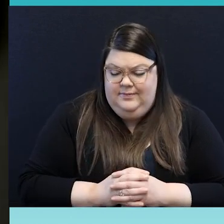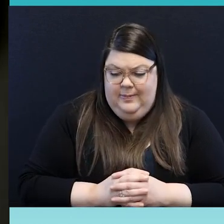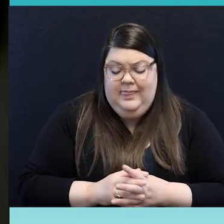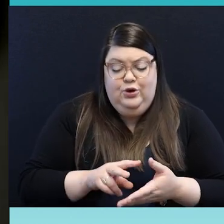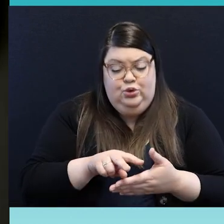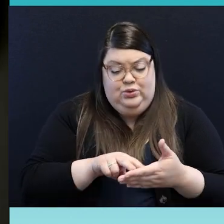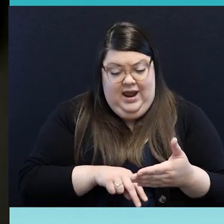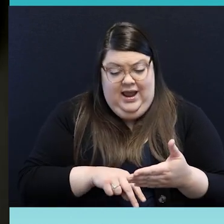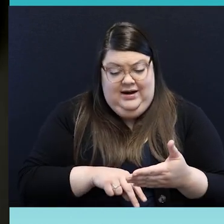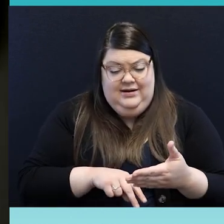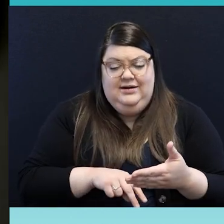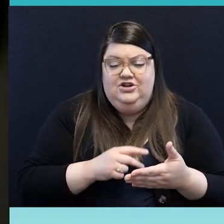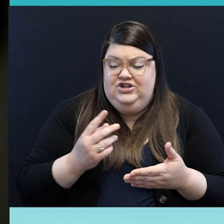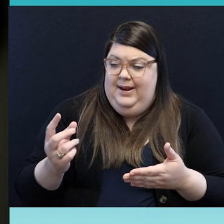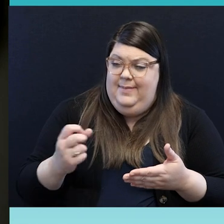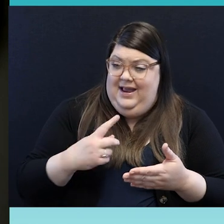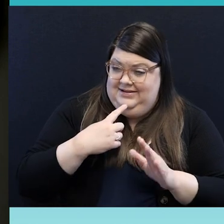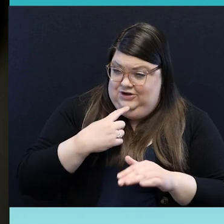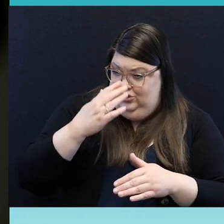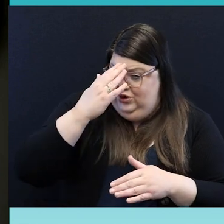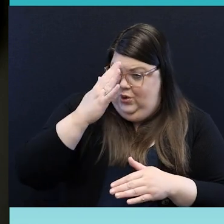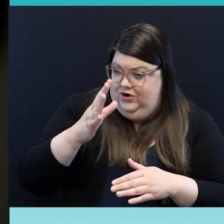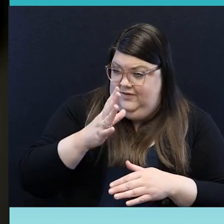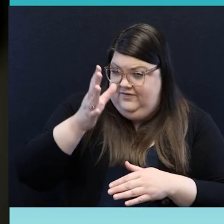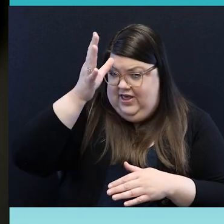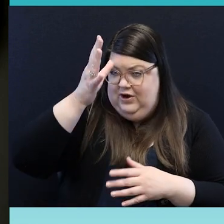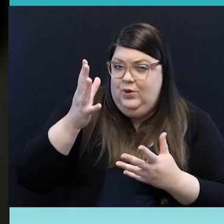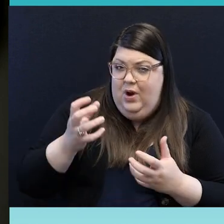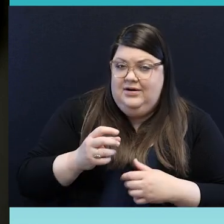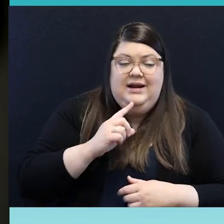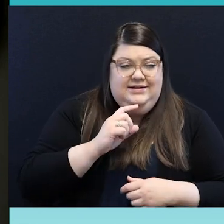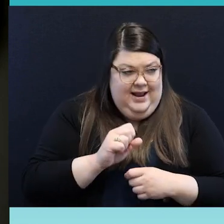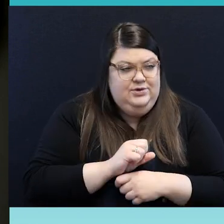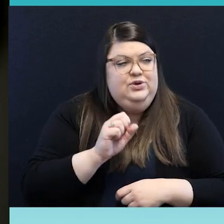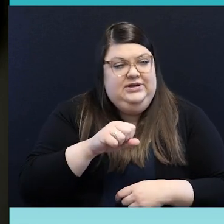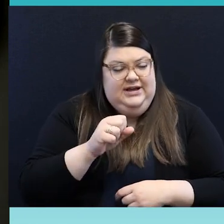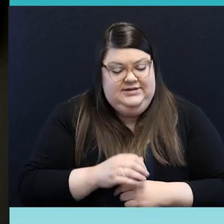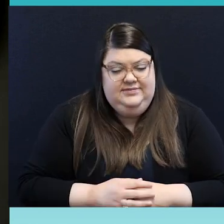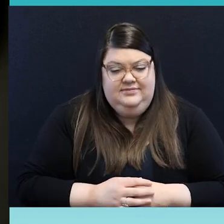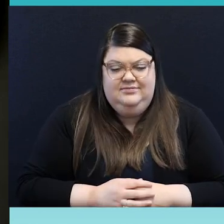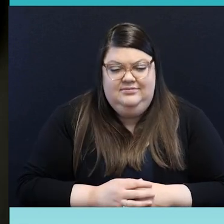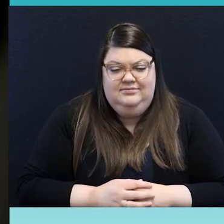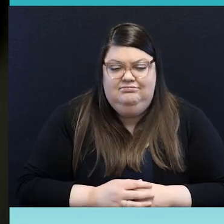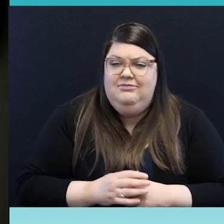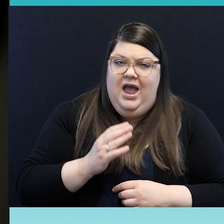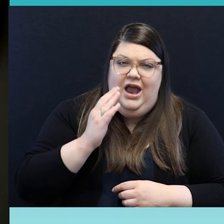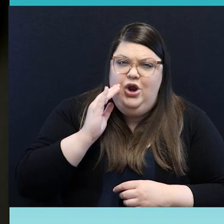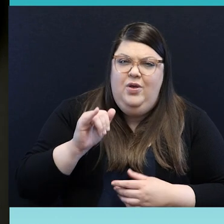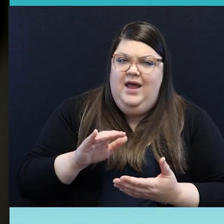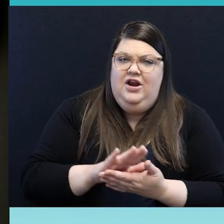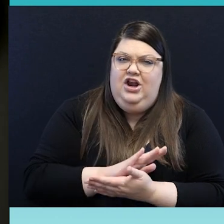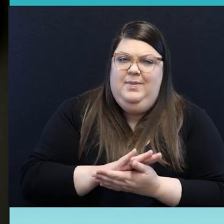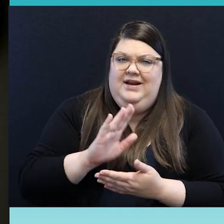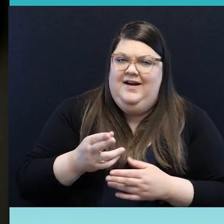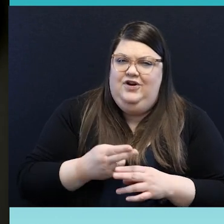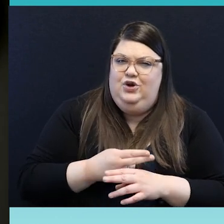the document, she came back and I said, you know what your father would want? And she said, absolutely. Now, I know that that document never used